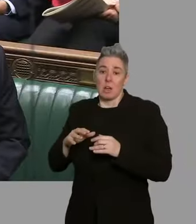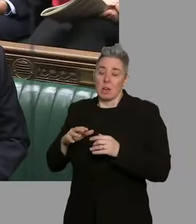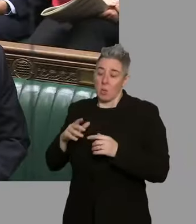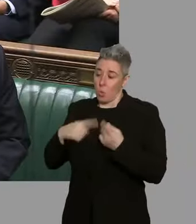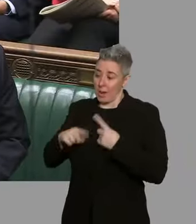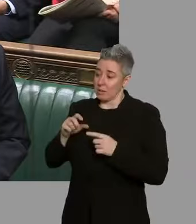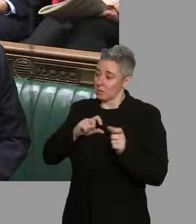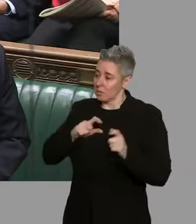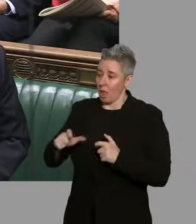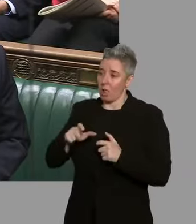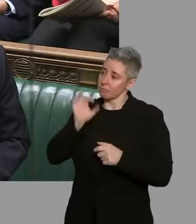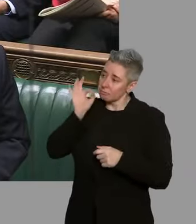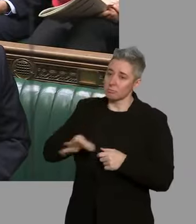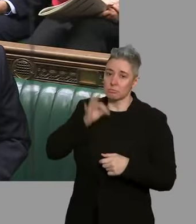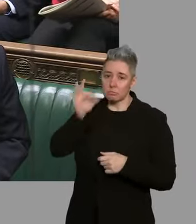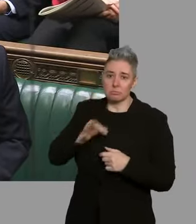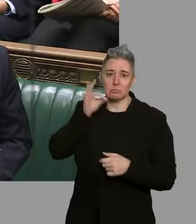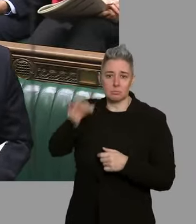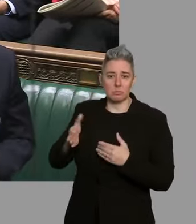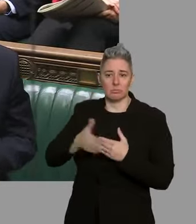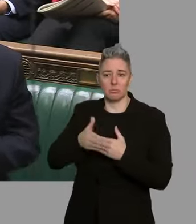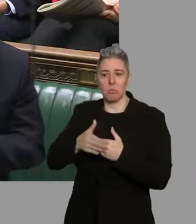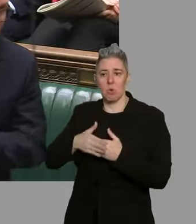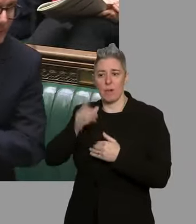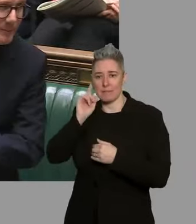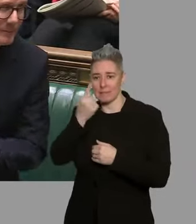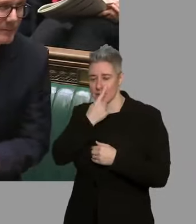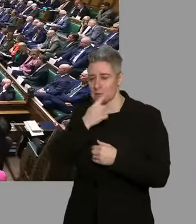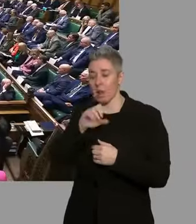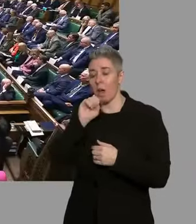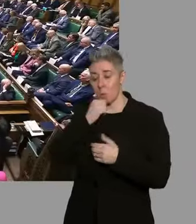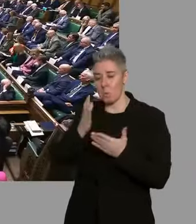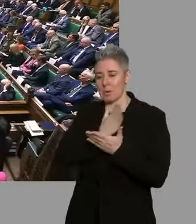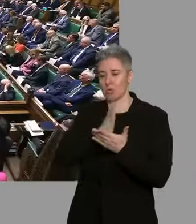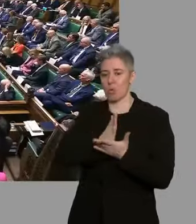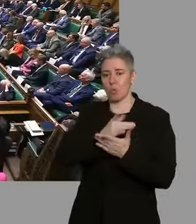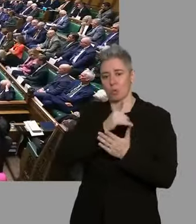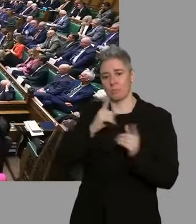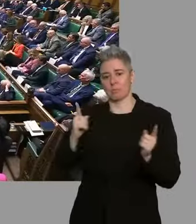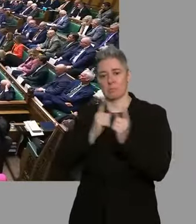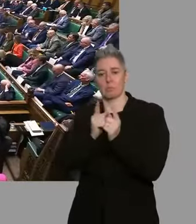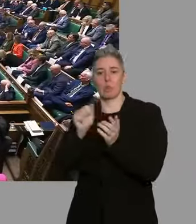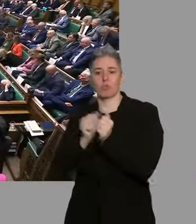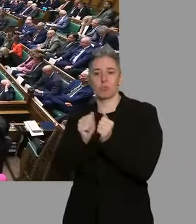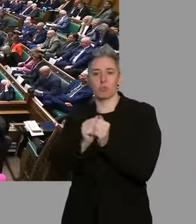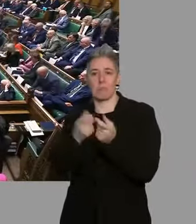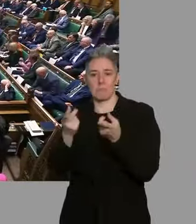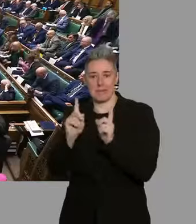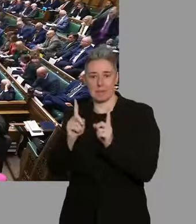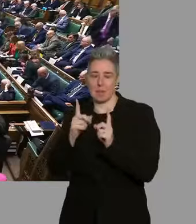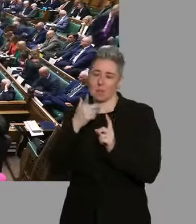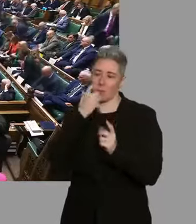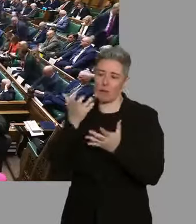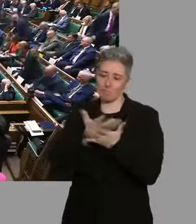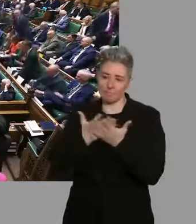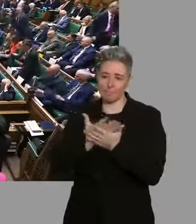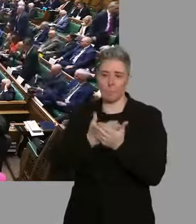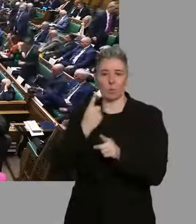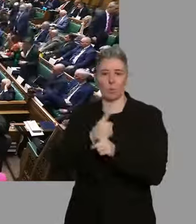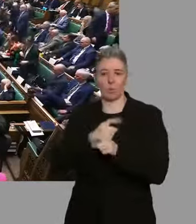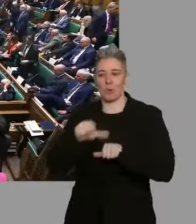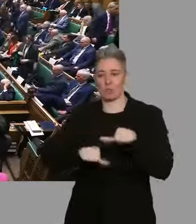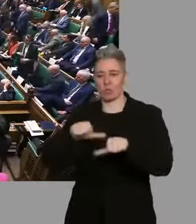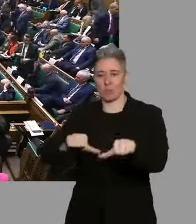with the appropriate minister to discuss progress. Thank you. That completes Prime Minister's questions. Will let the front benches change over?